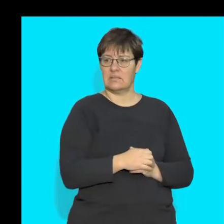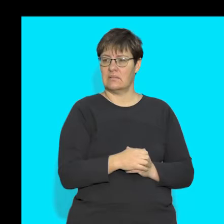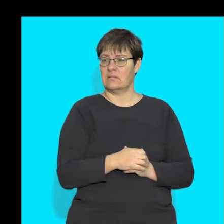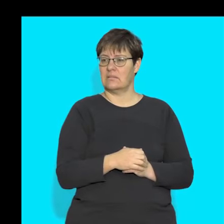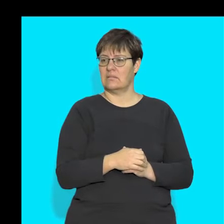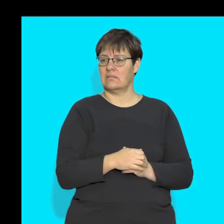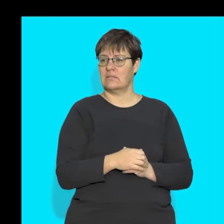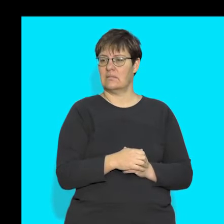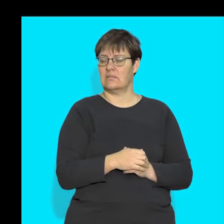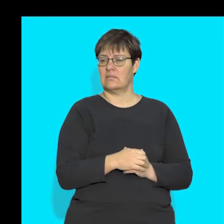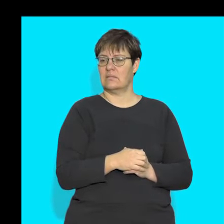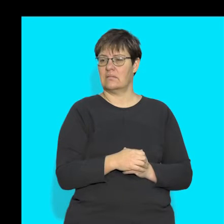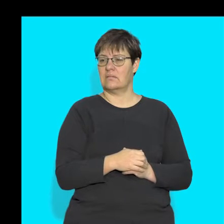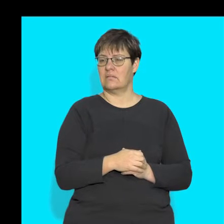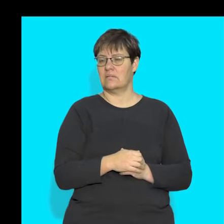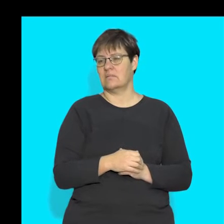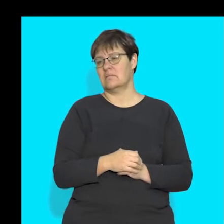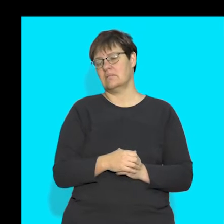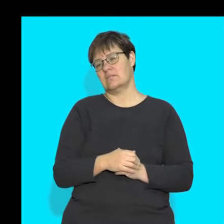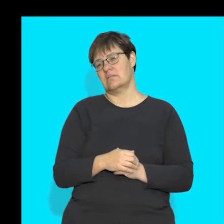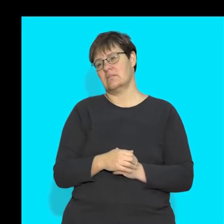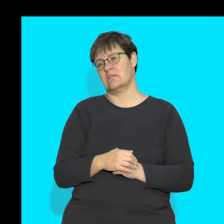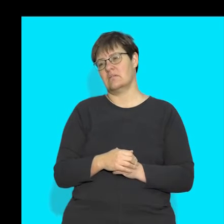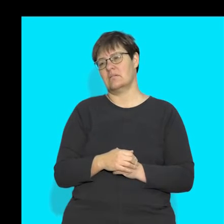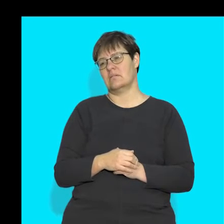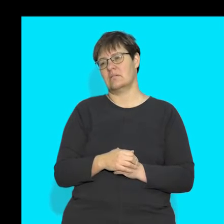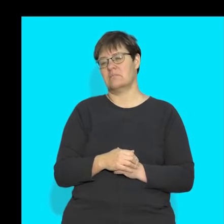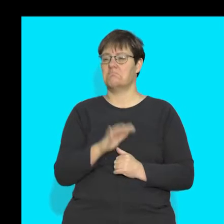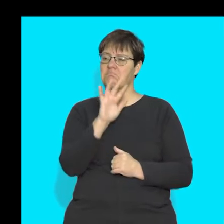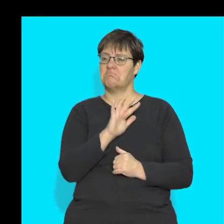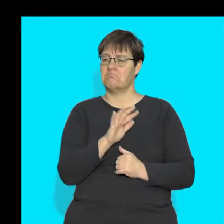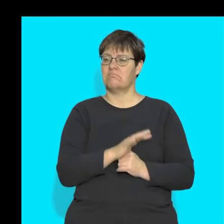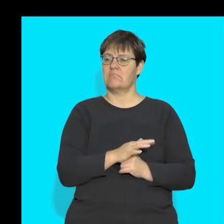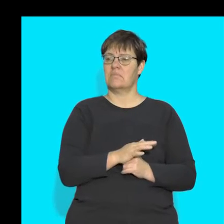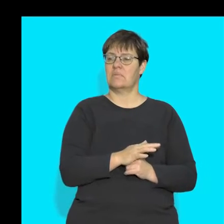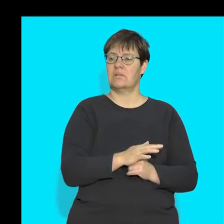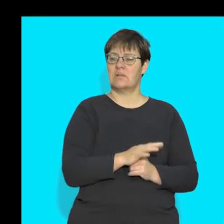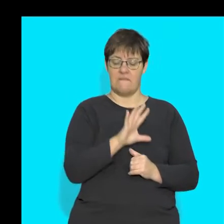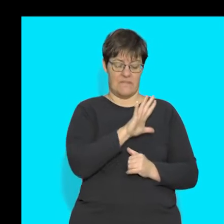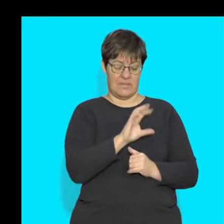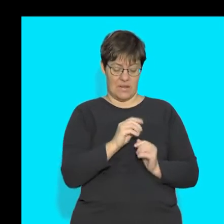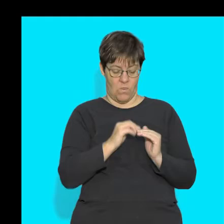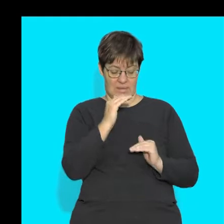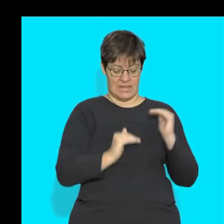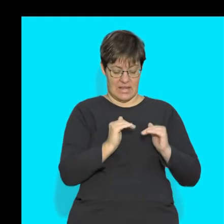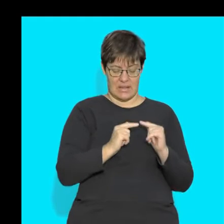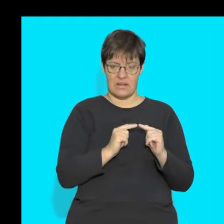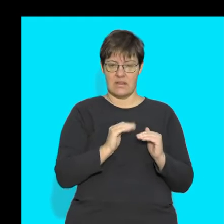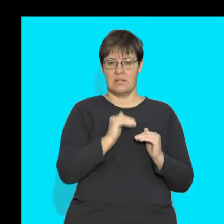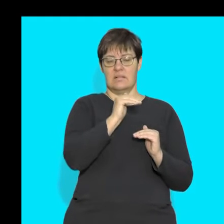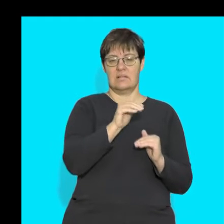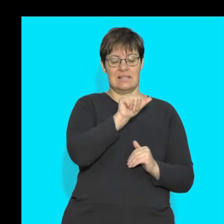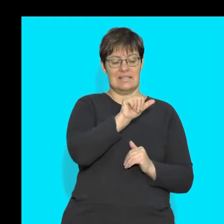you use a ruler, that's where it sits. This is 50 because of the scale, so